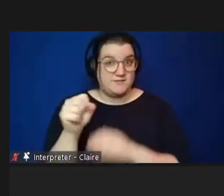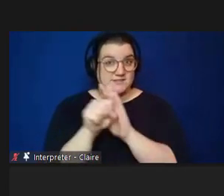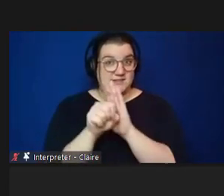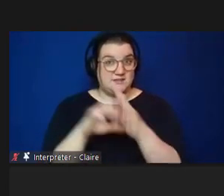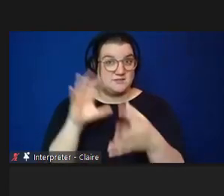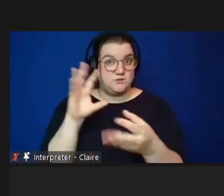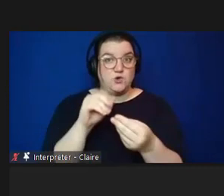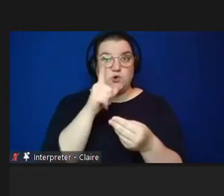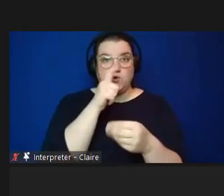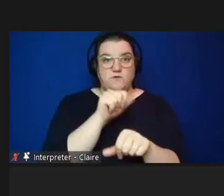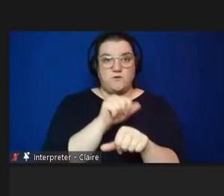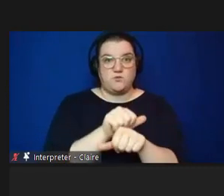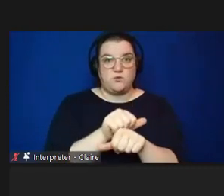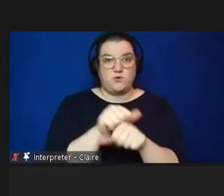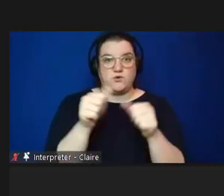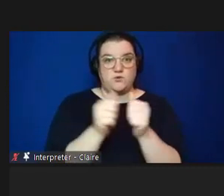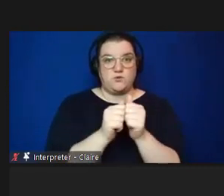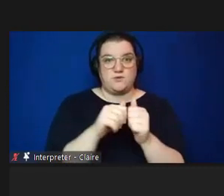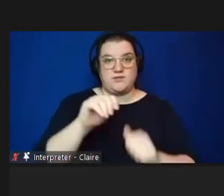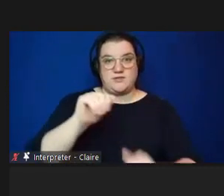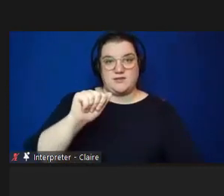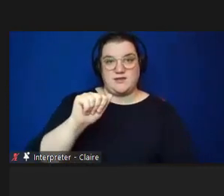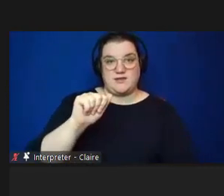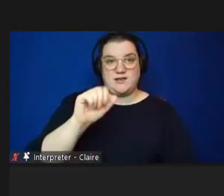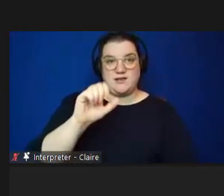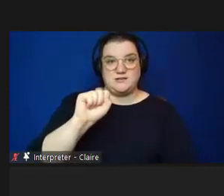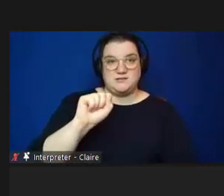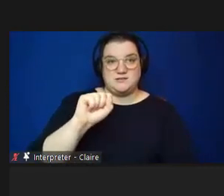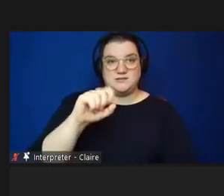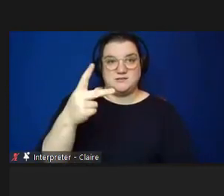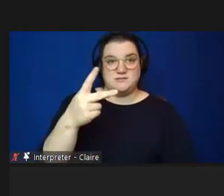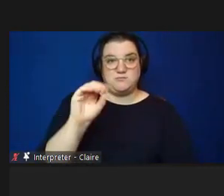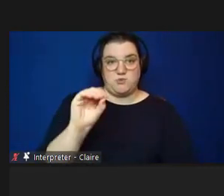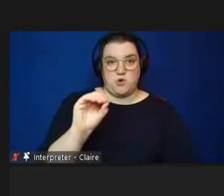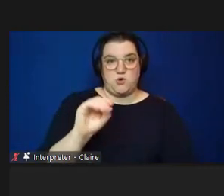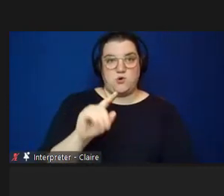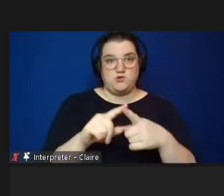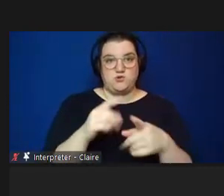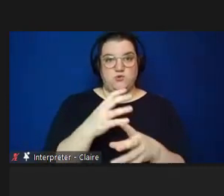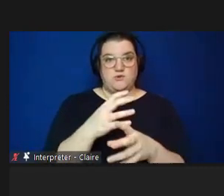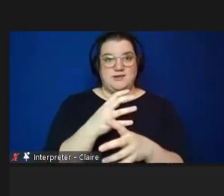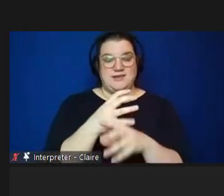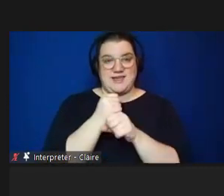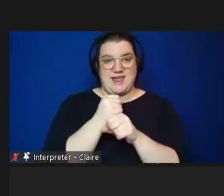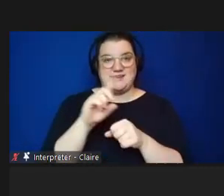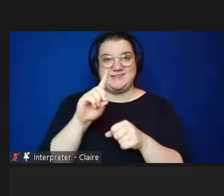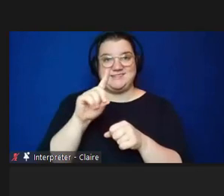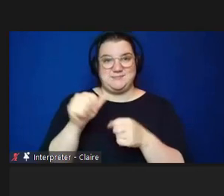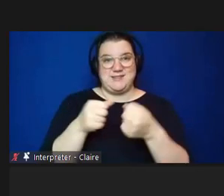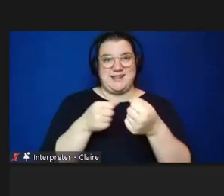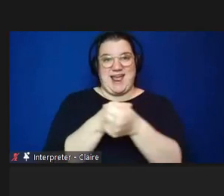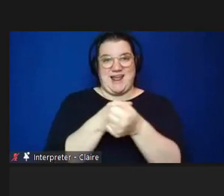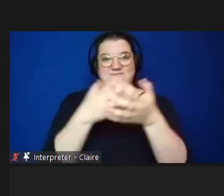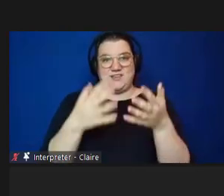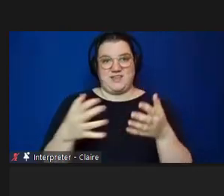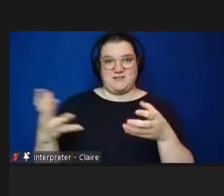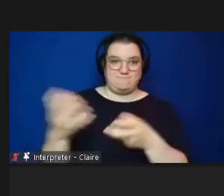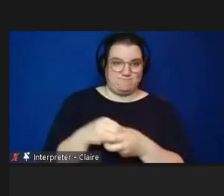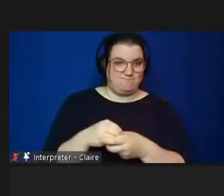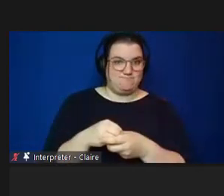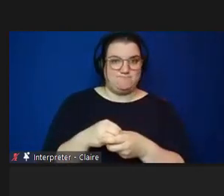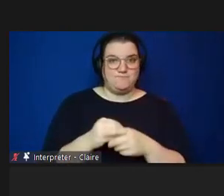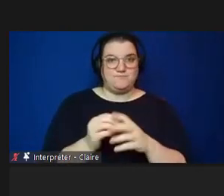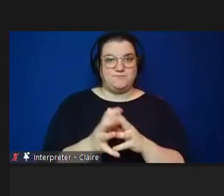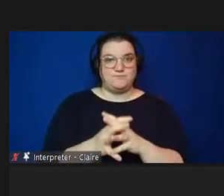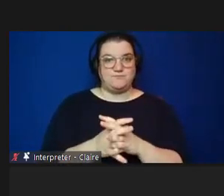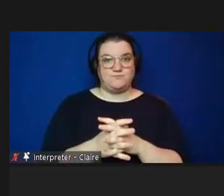with ASTHO in order to get a disability advocate at the table. So there